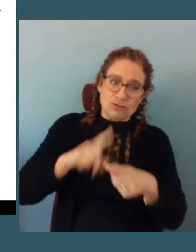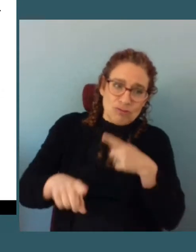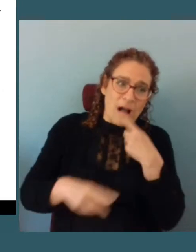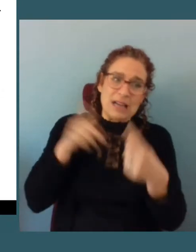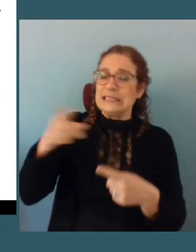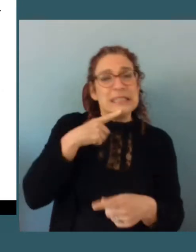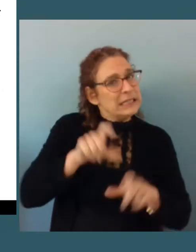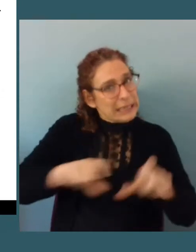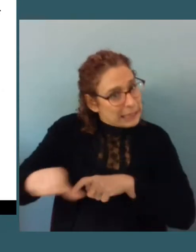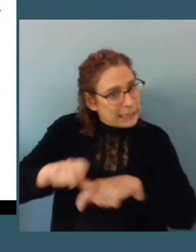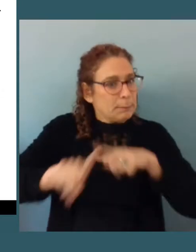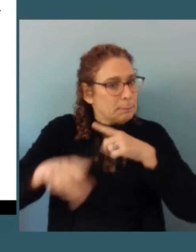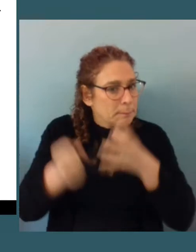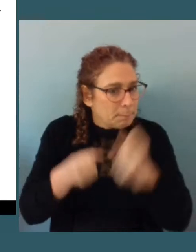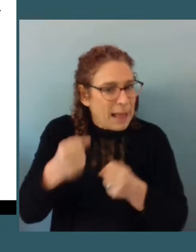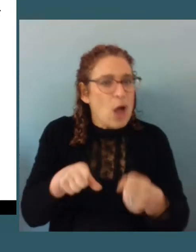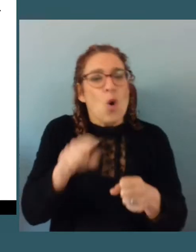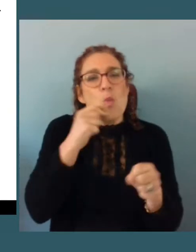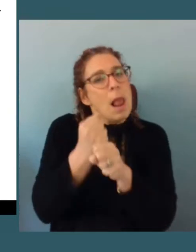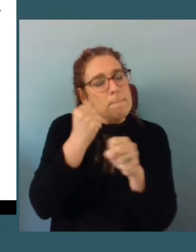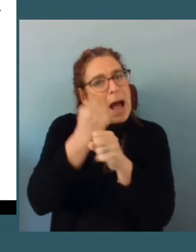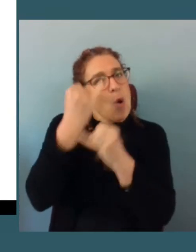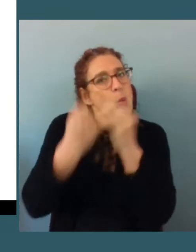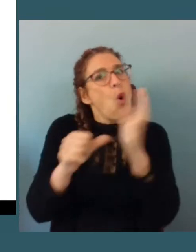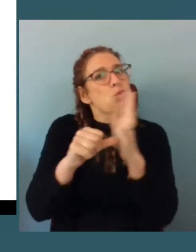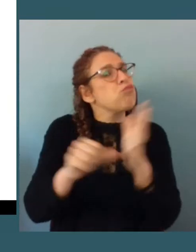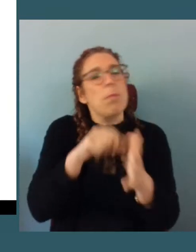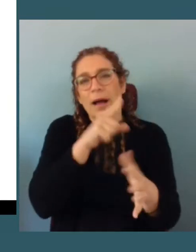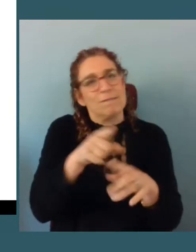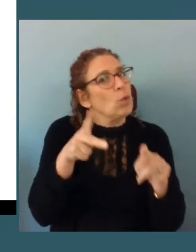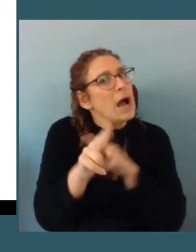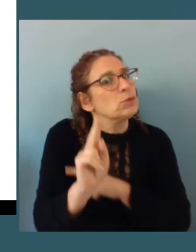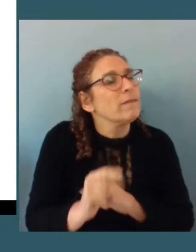and likely creating more problems in the long term.